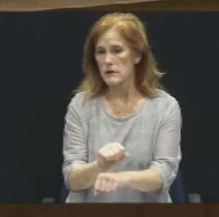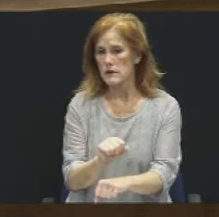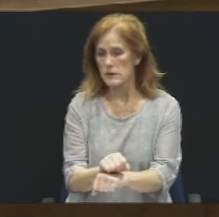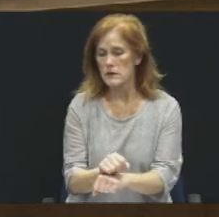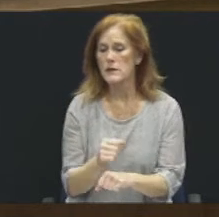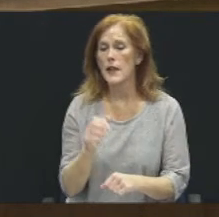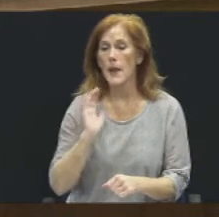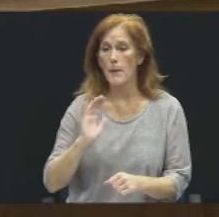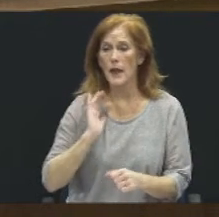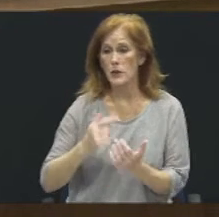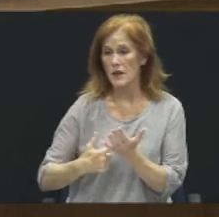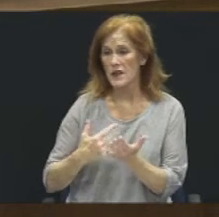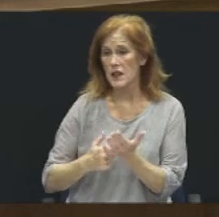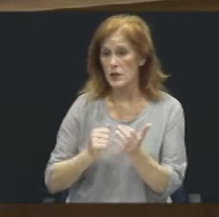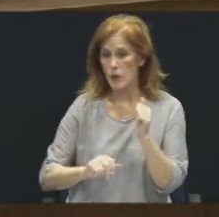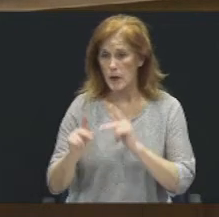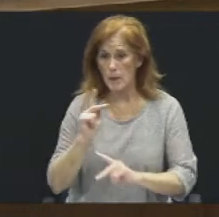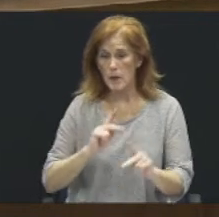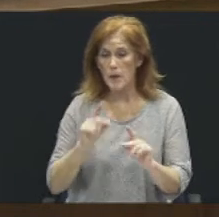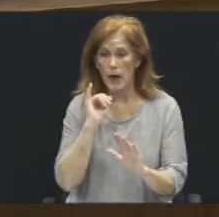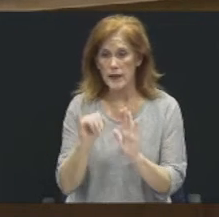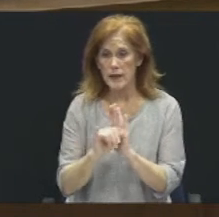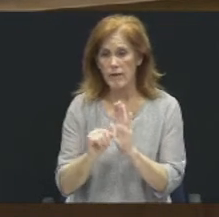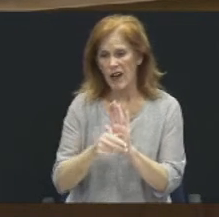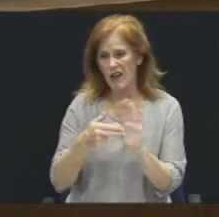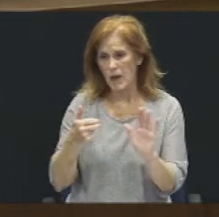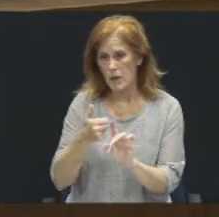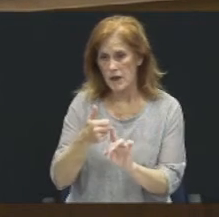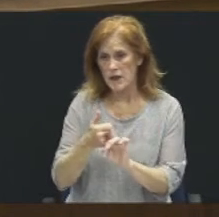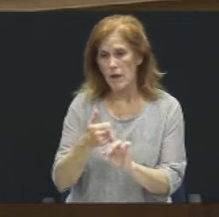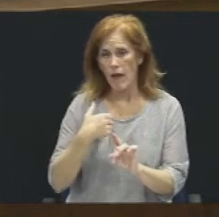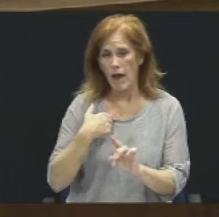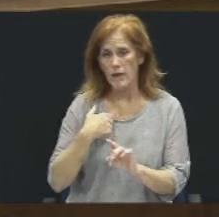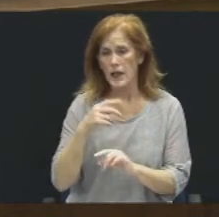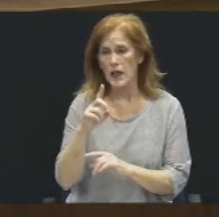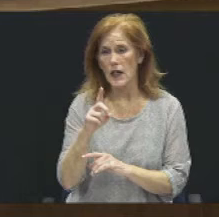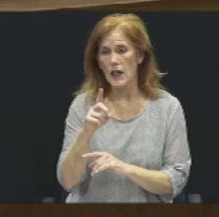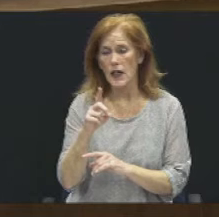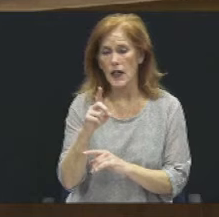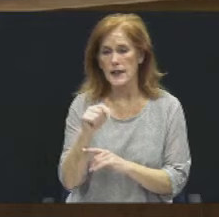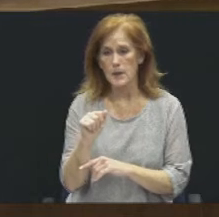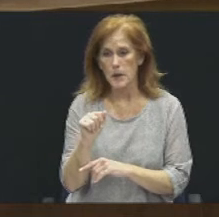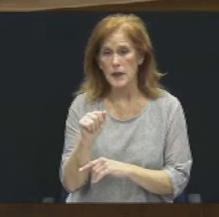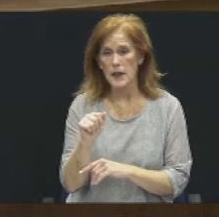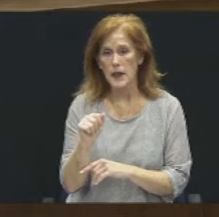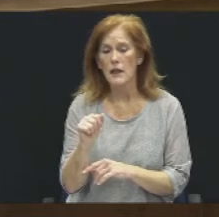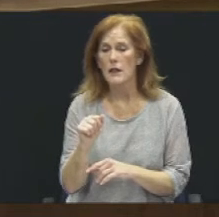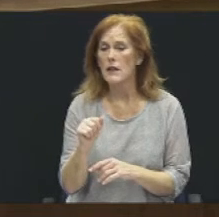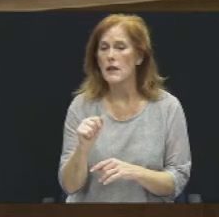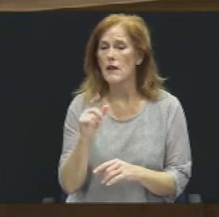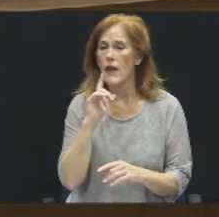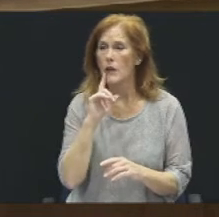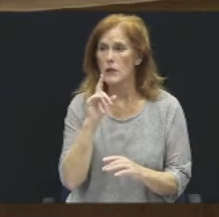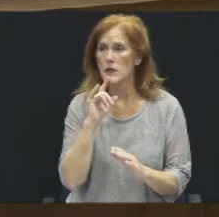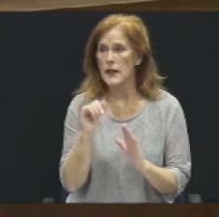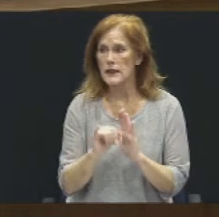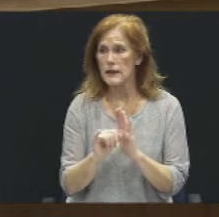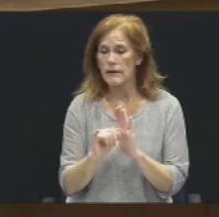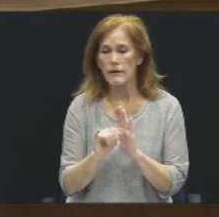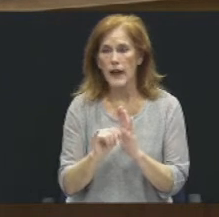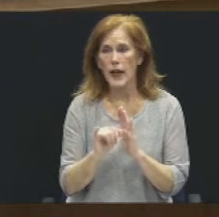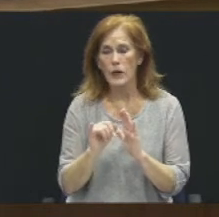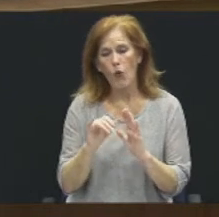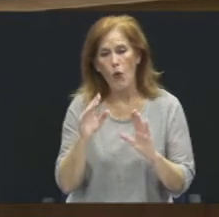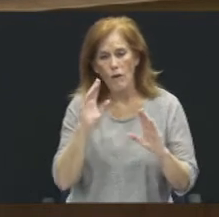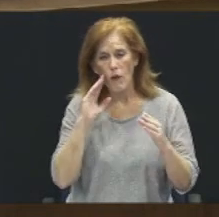discussions with, you know, folks who identify as having a disability, that was identified as the top priority was, you know, we